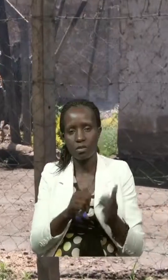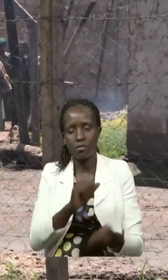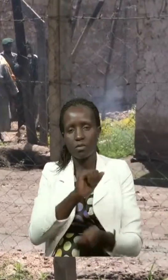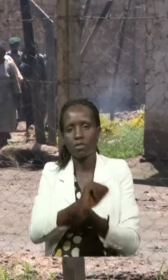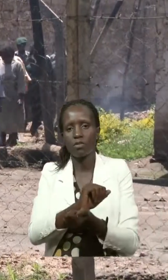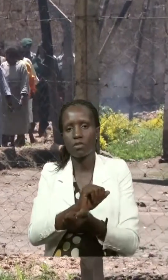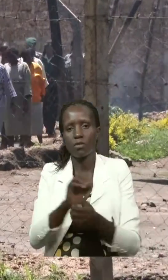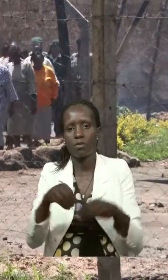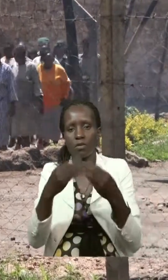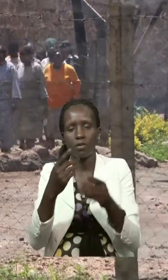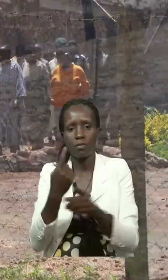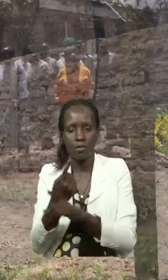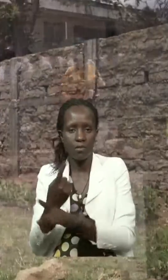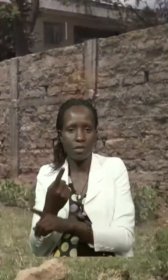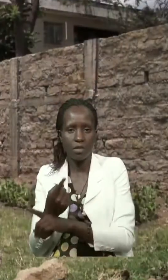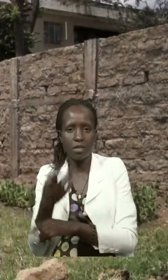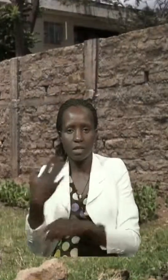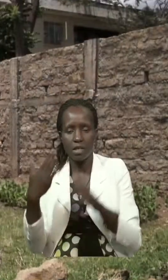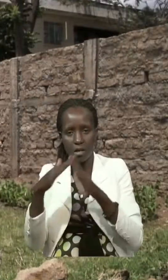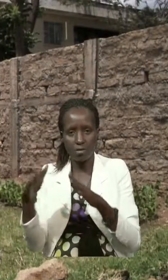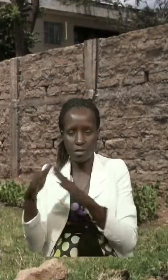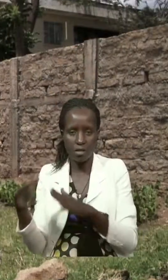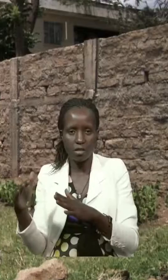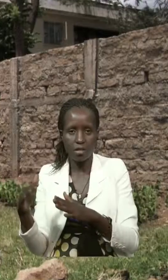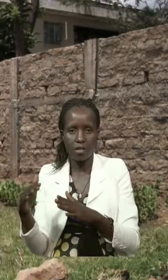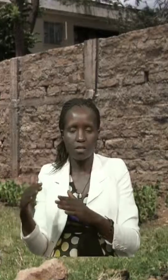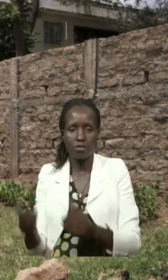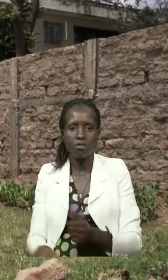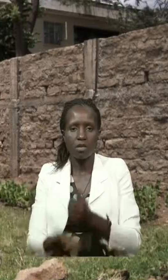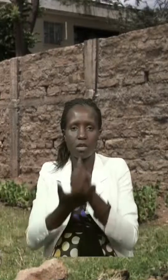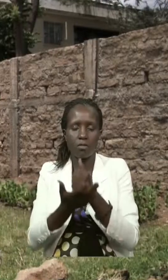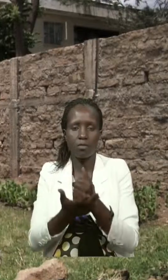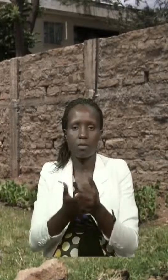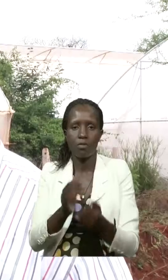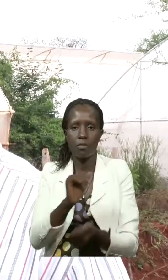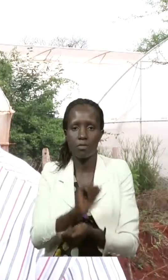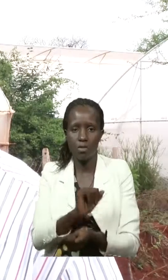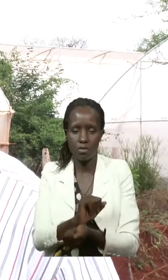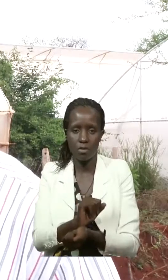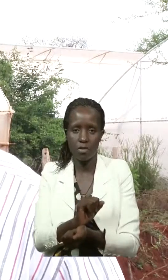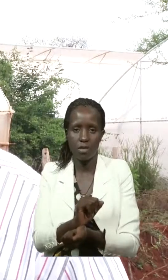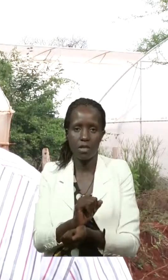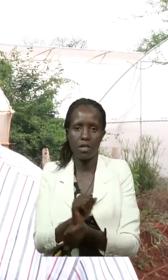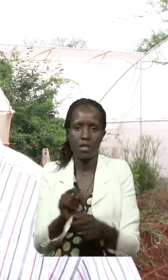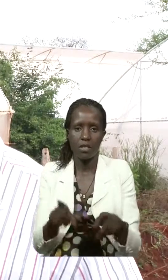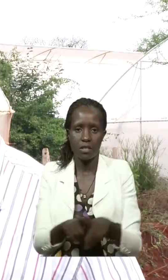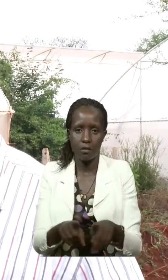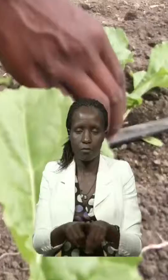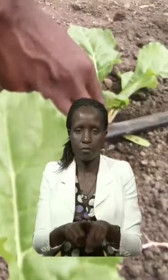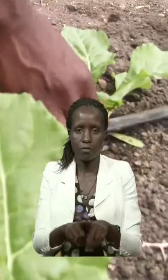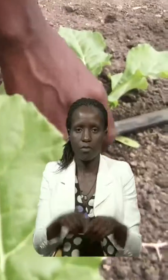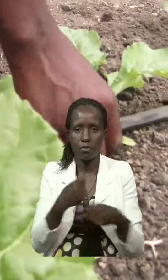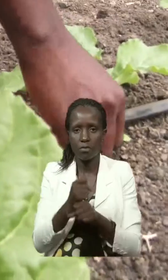and we've given them several greenhouses. And the main aim is not only to help the prison boost its kitty, but to help